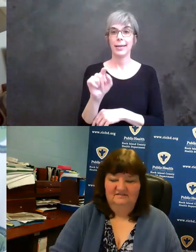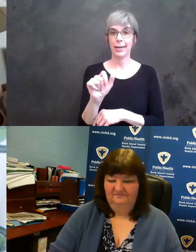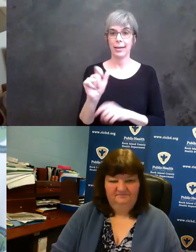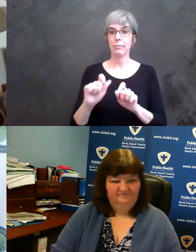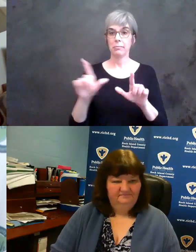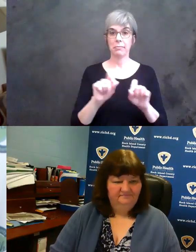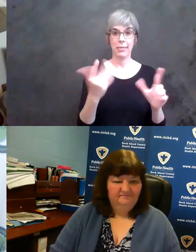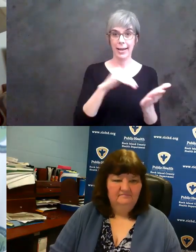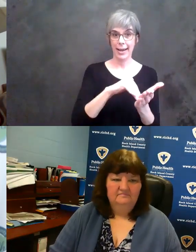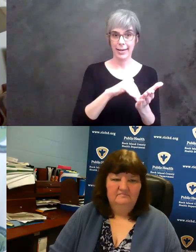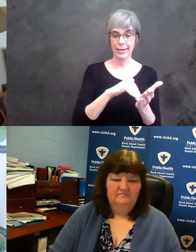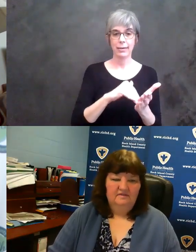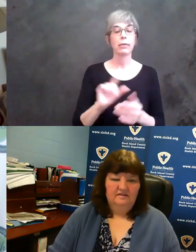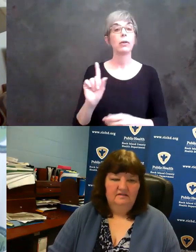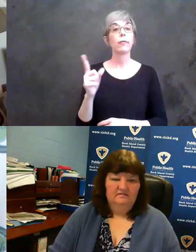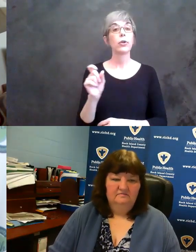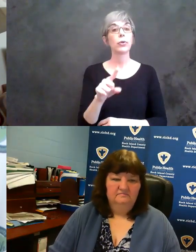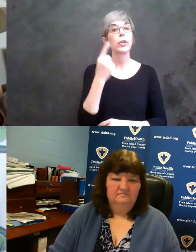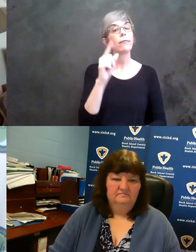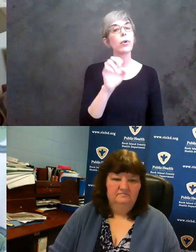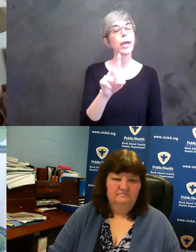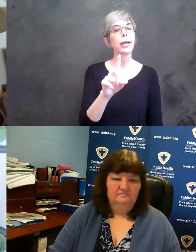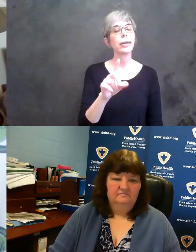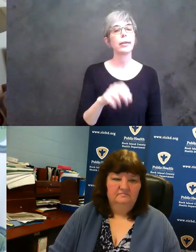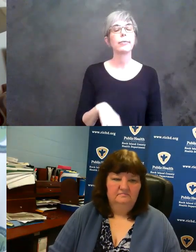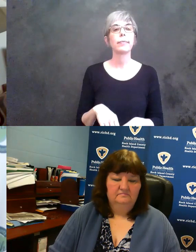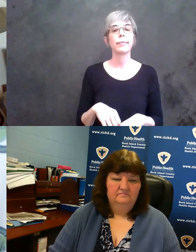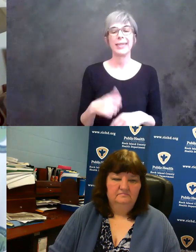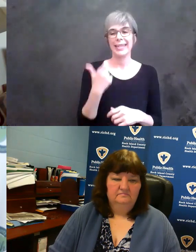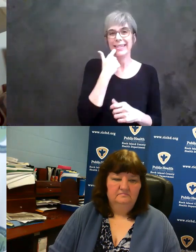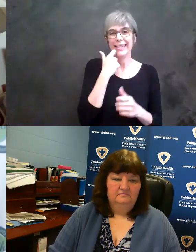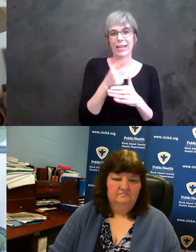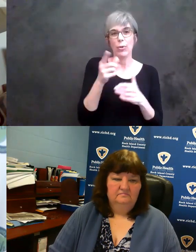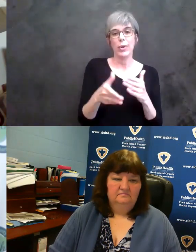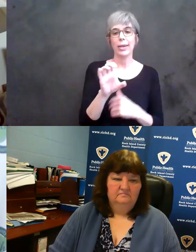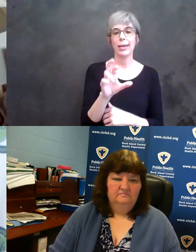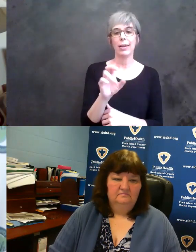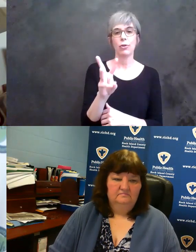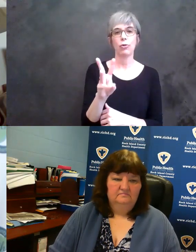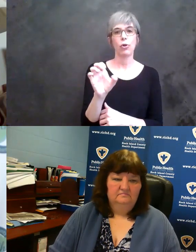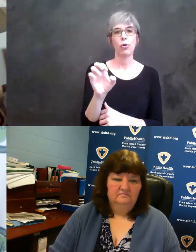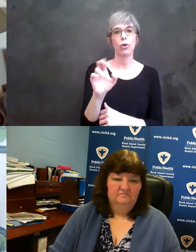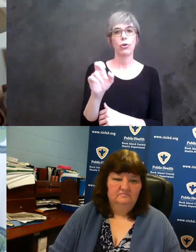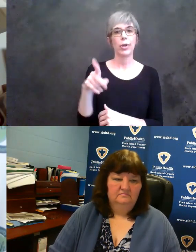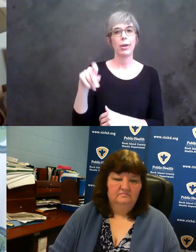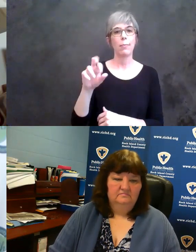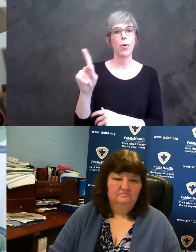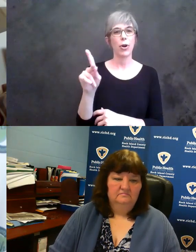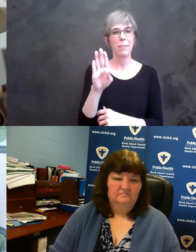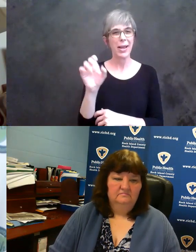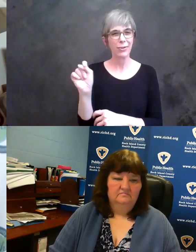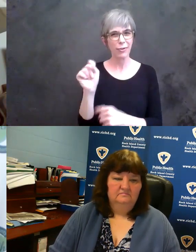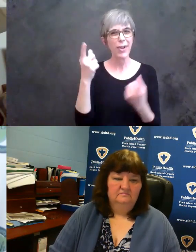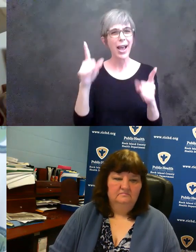that we received was for Ed. What is your reaction to what happened this weekend at Crow Creek Park in Bettendorf? Should people be gathering in